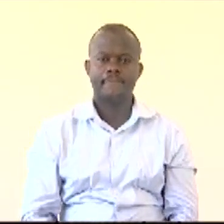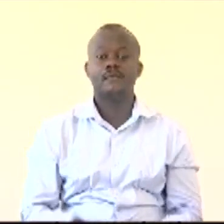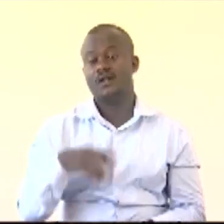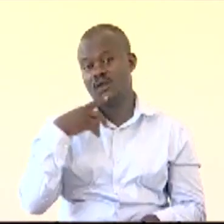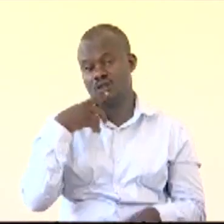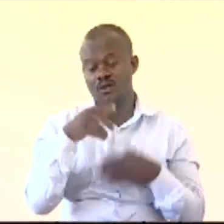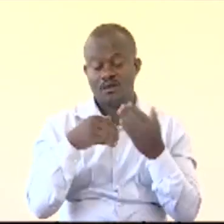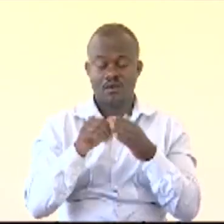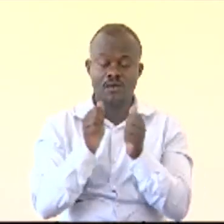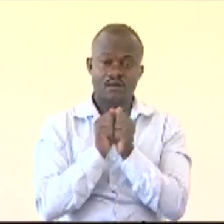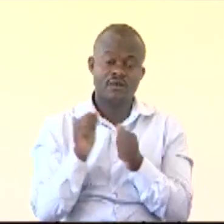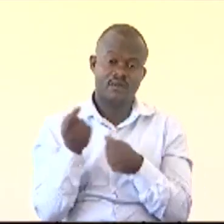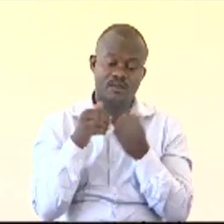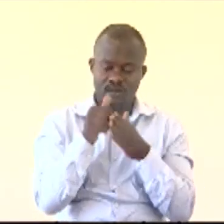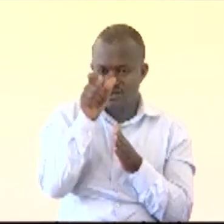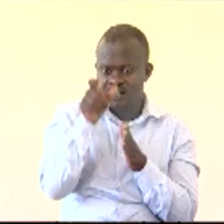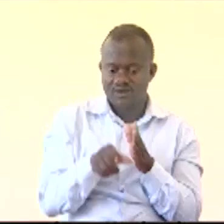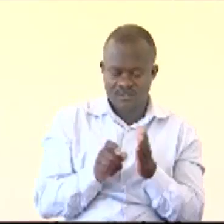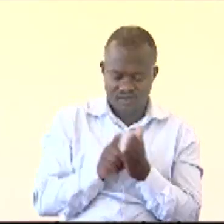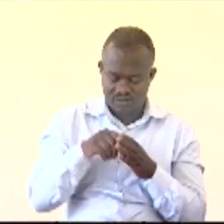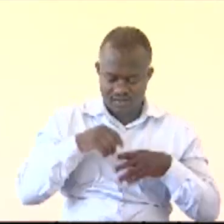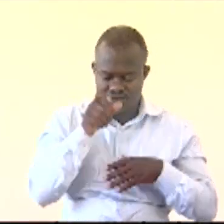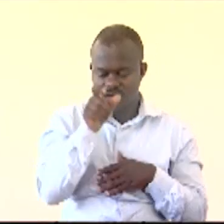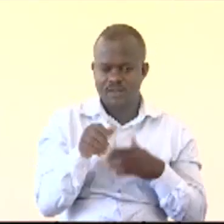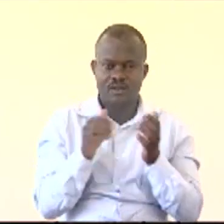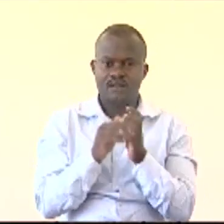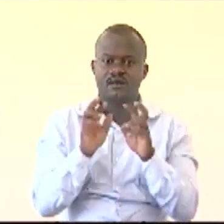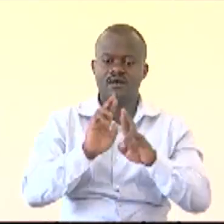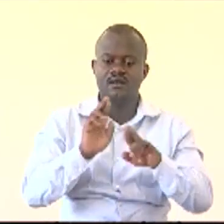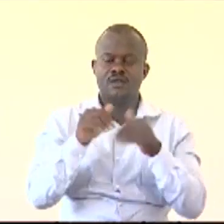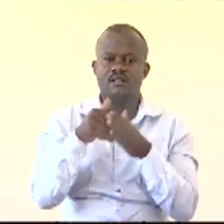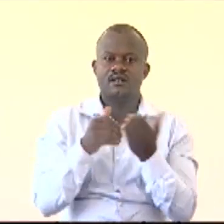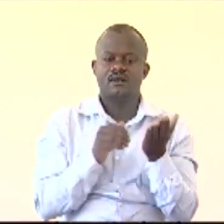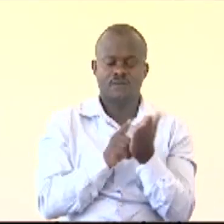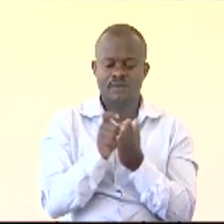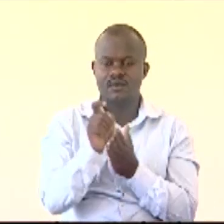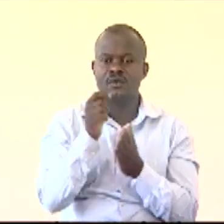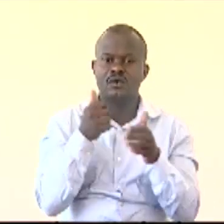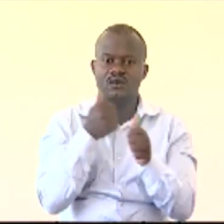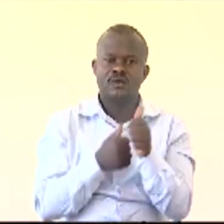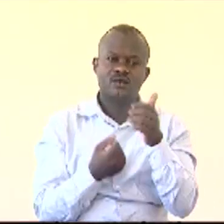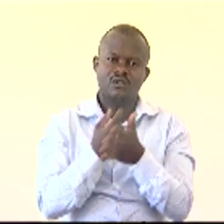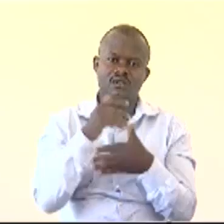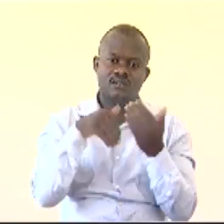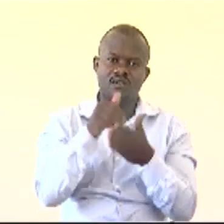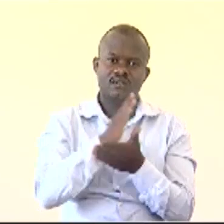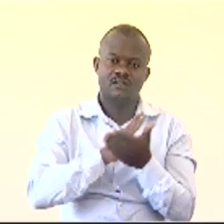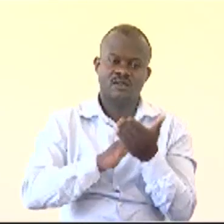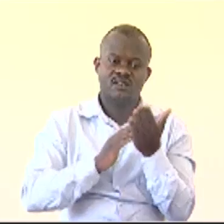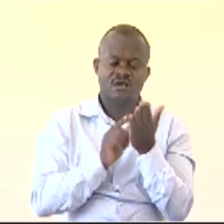So which only lives in human and is related to the bacteria that causes Salmonella food poisoning.